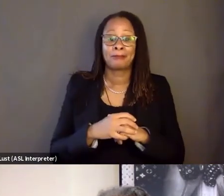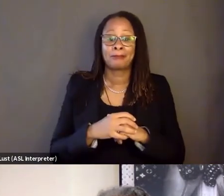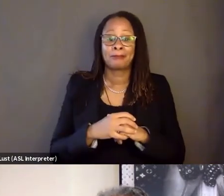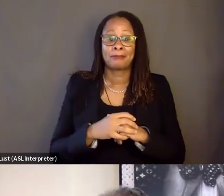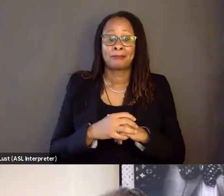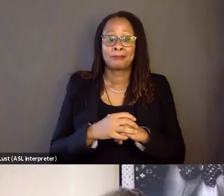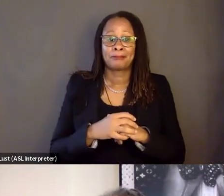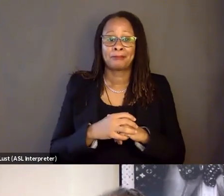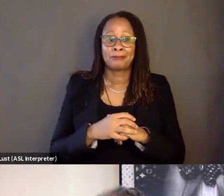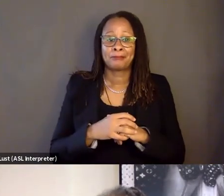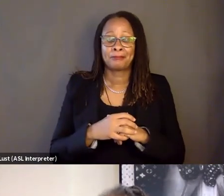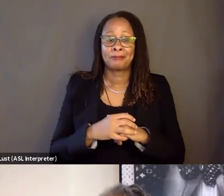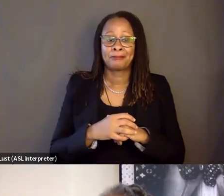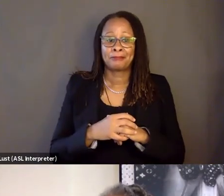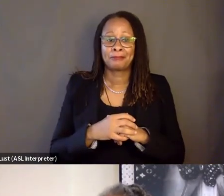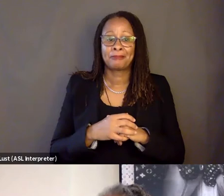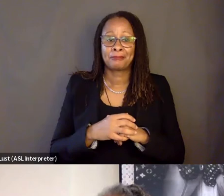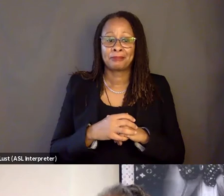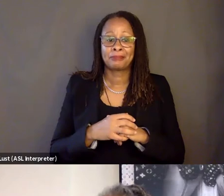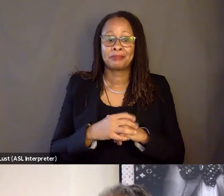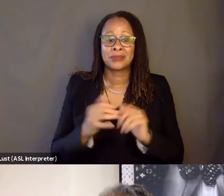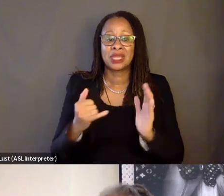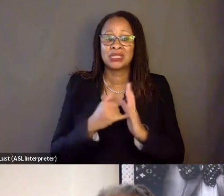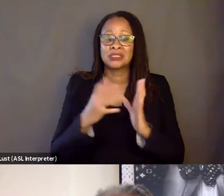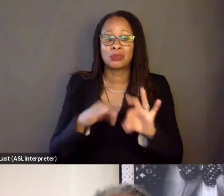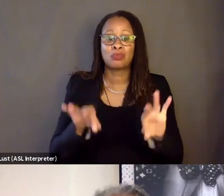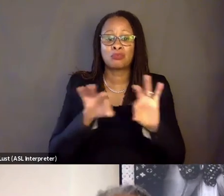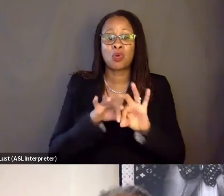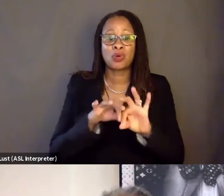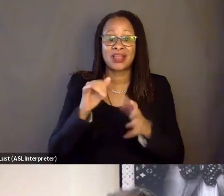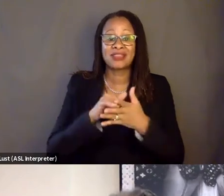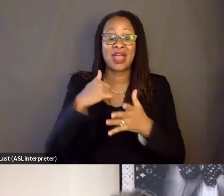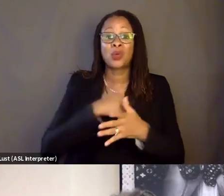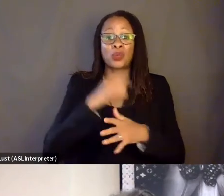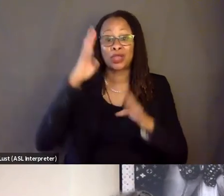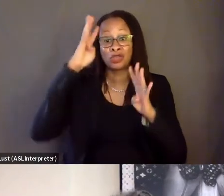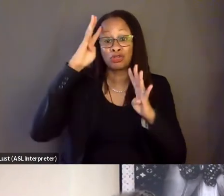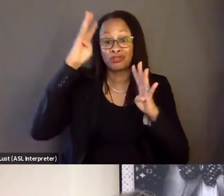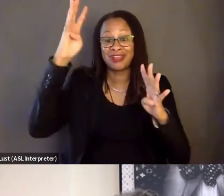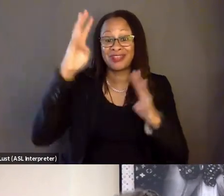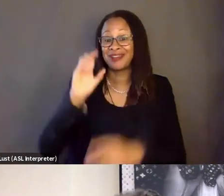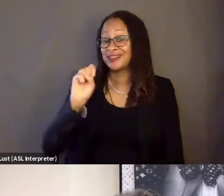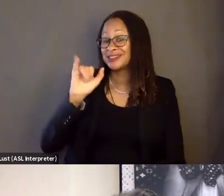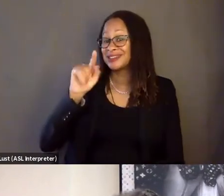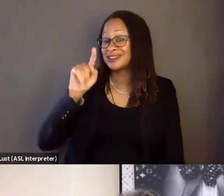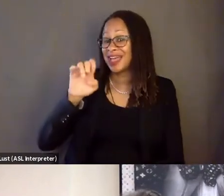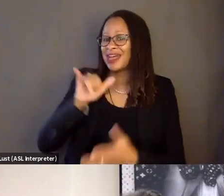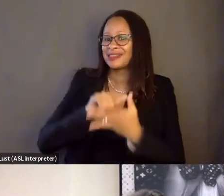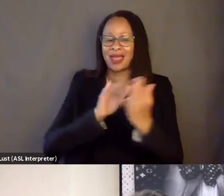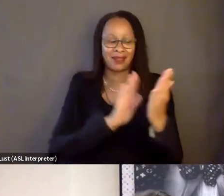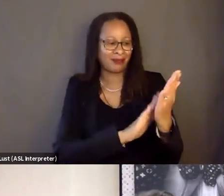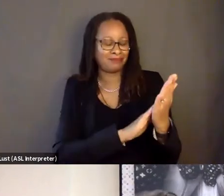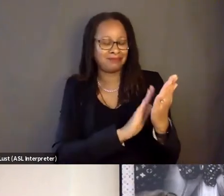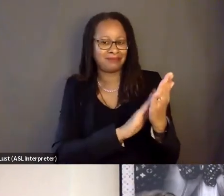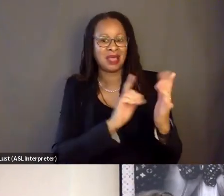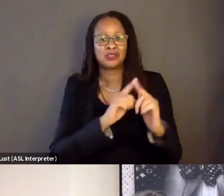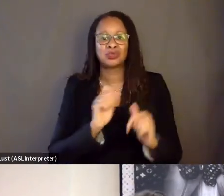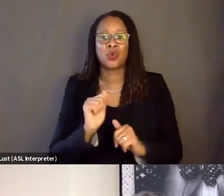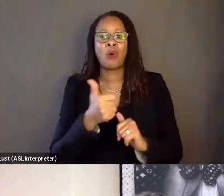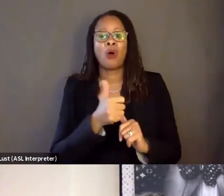And it was important that we created a site that could be complementary to all of